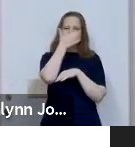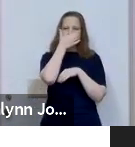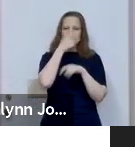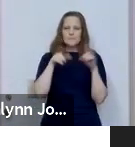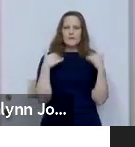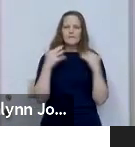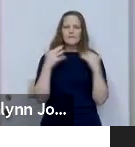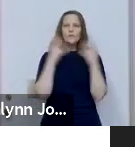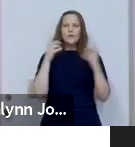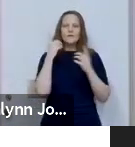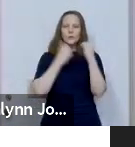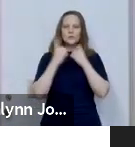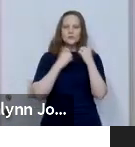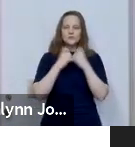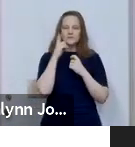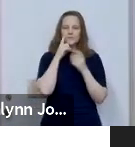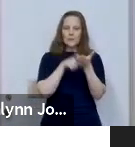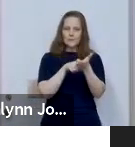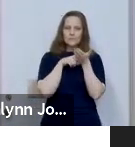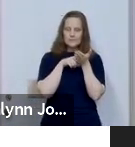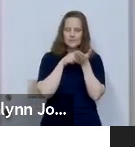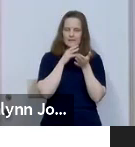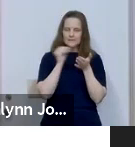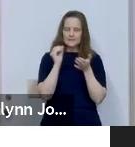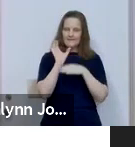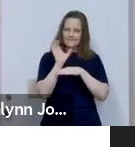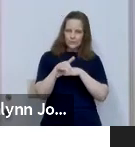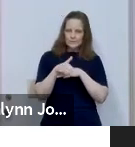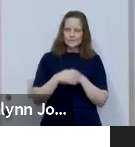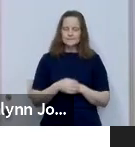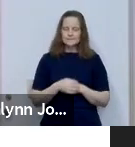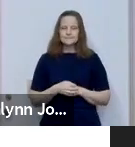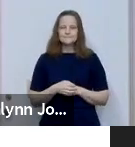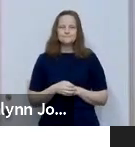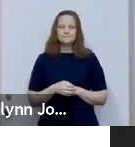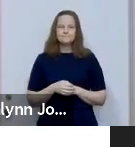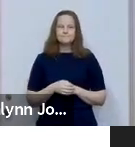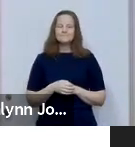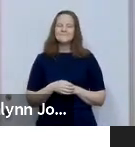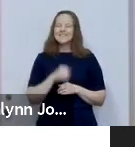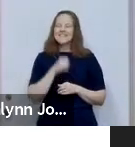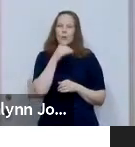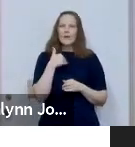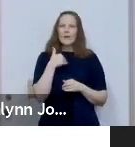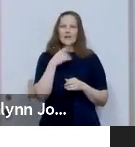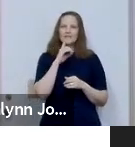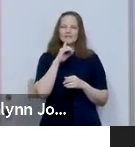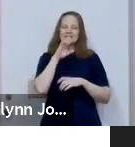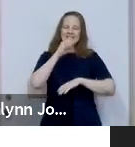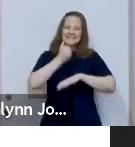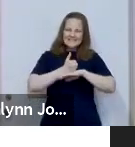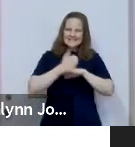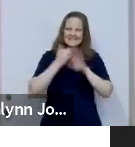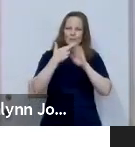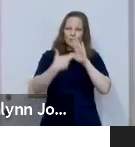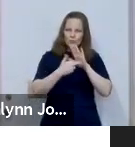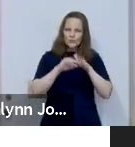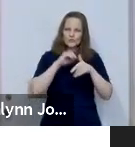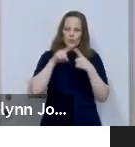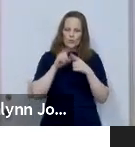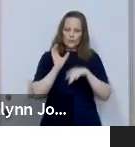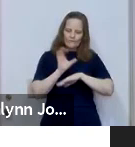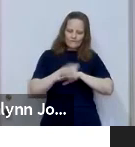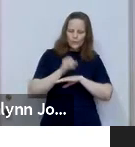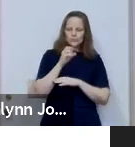questions around compliance and enforcement. So at this time, we don't have any definitive guidelines around when to enforce or